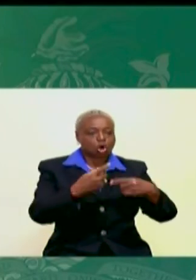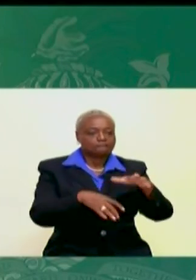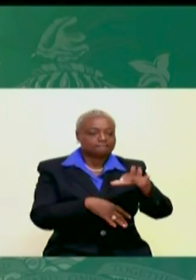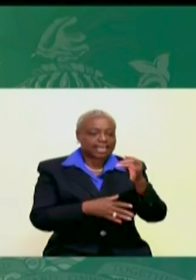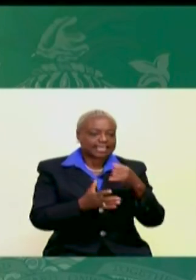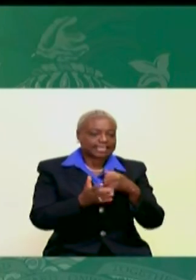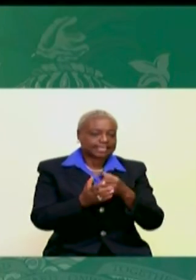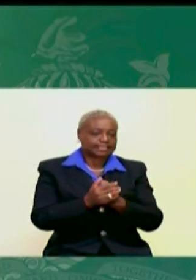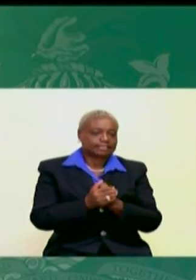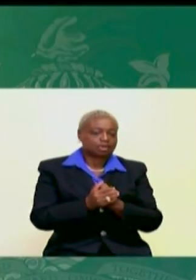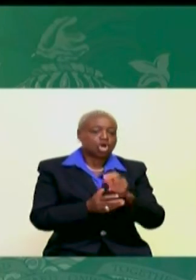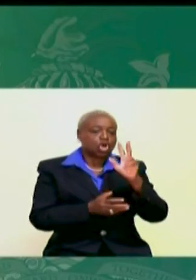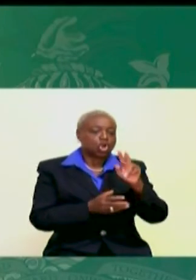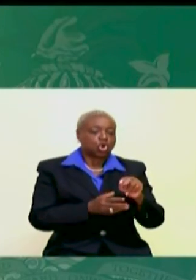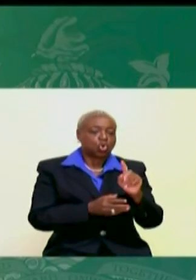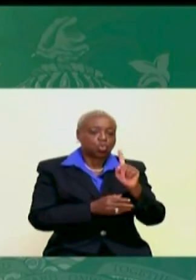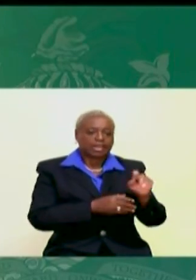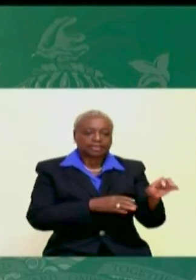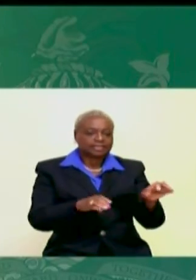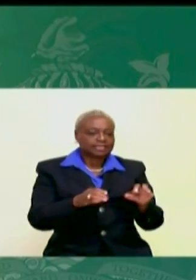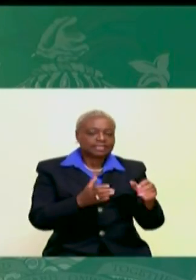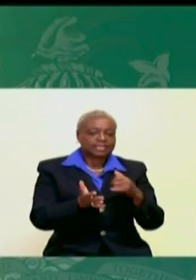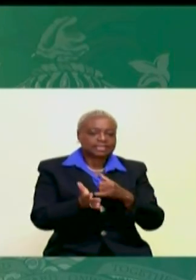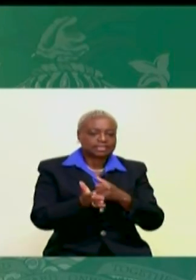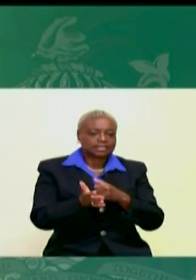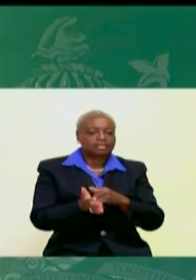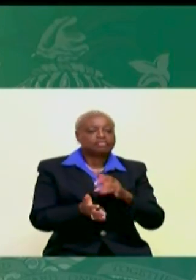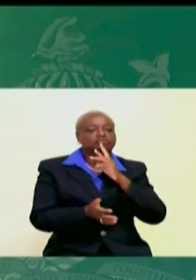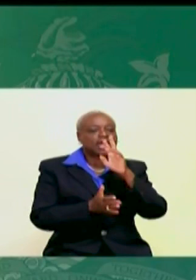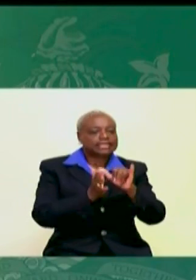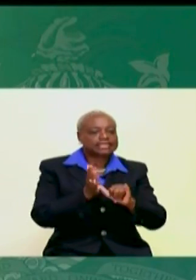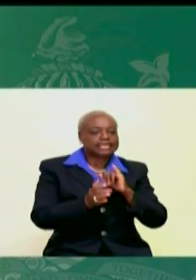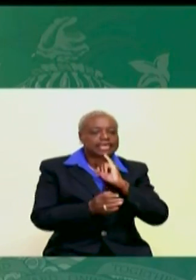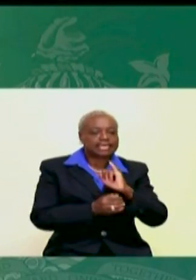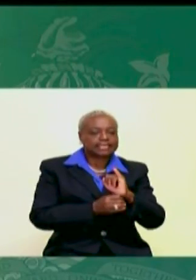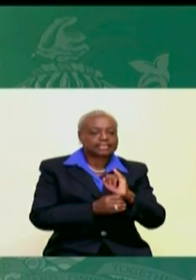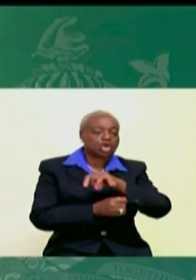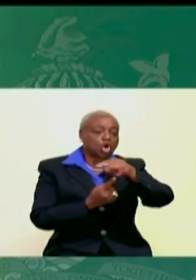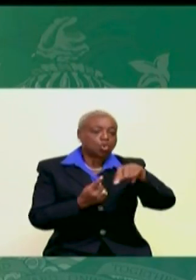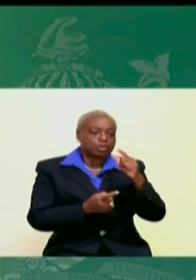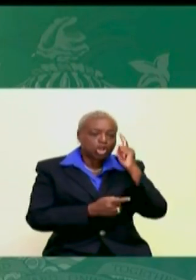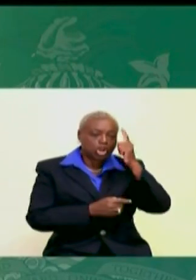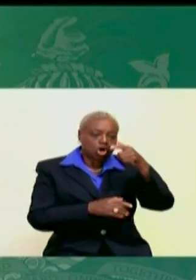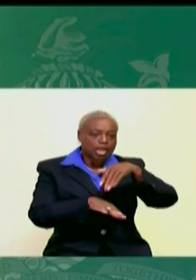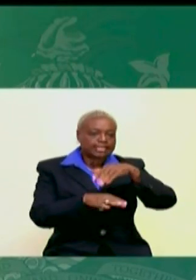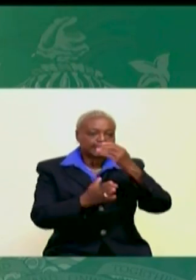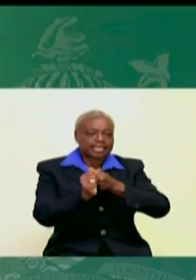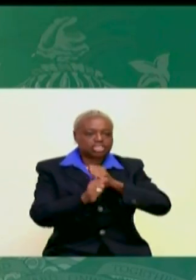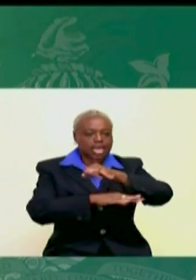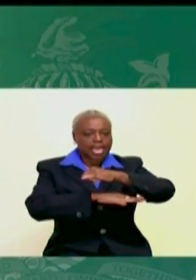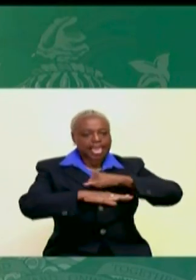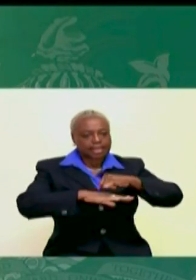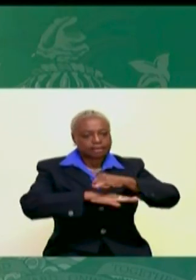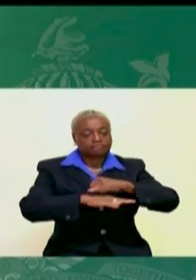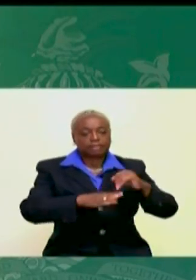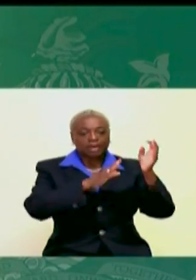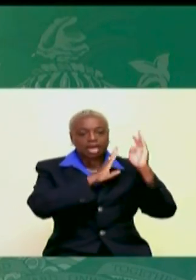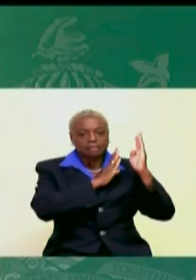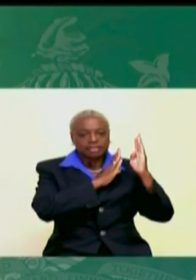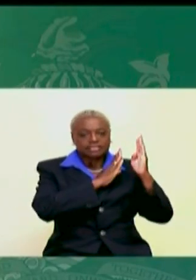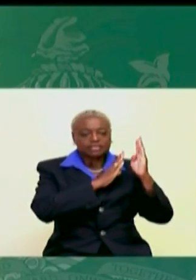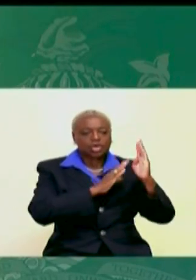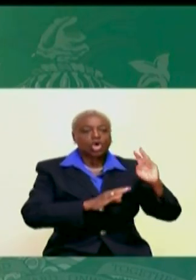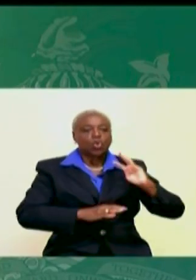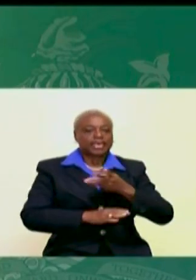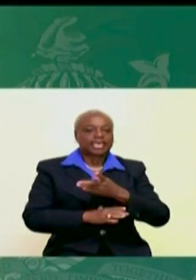man. No one ever did it, Madam Speaker. The reality is this. When we look at each island of the Bahamas, we can determine how each